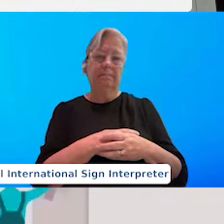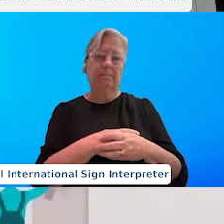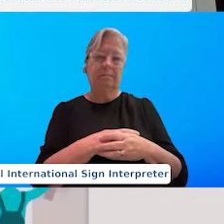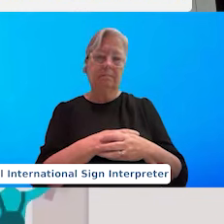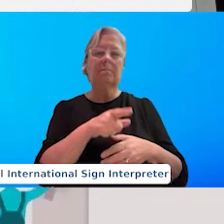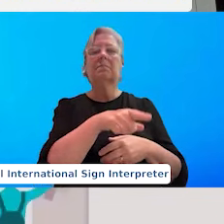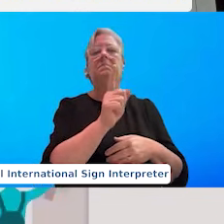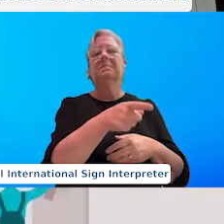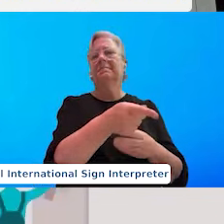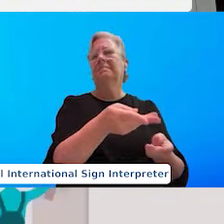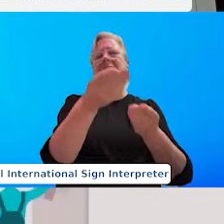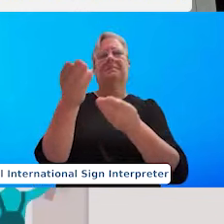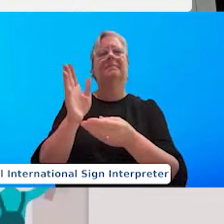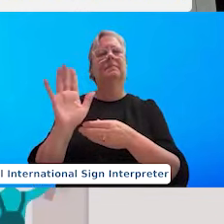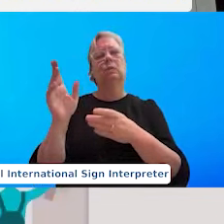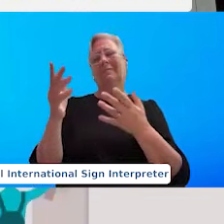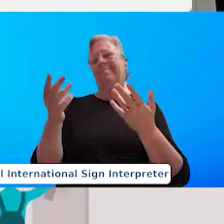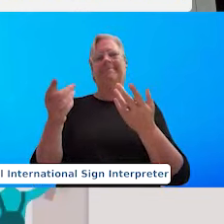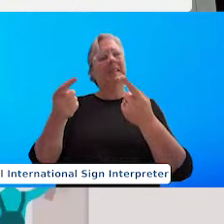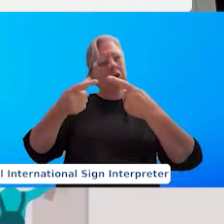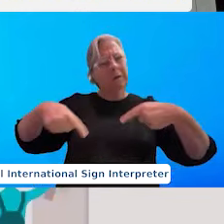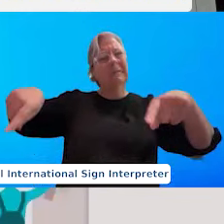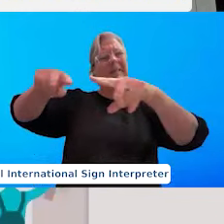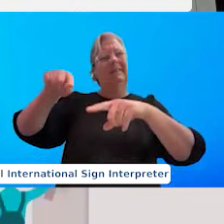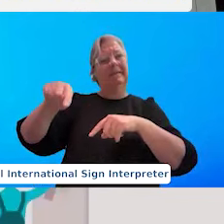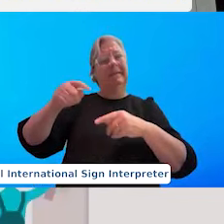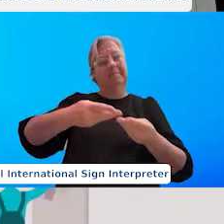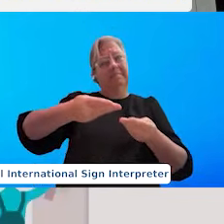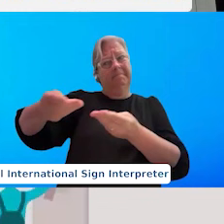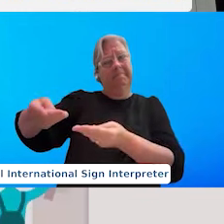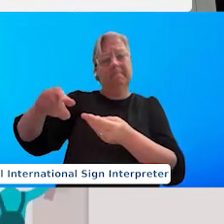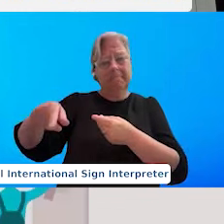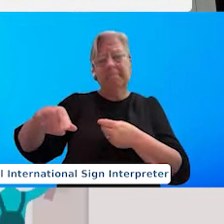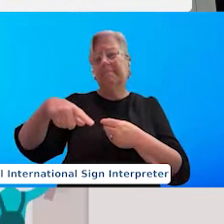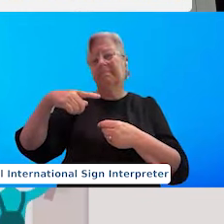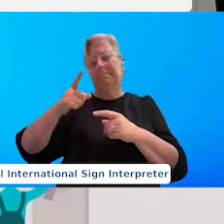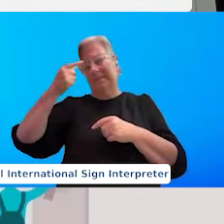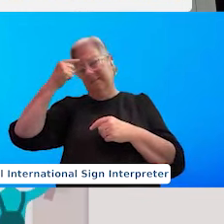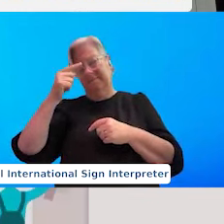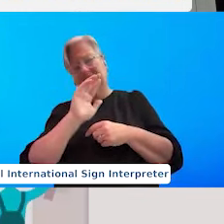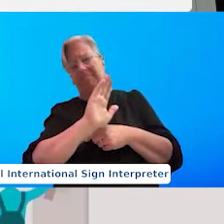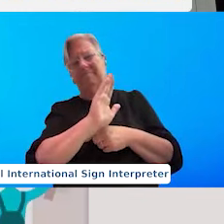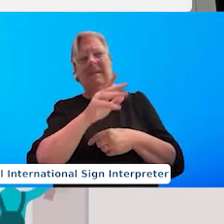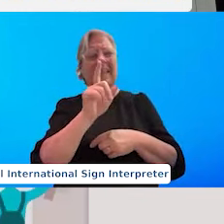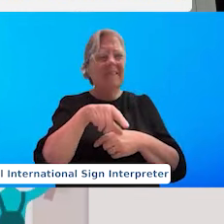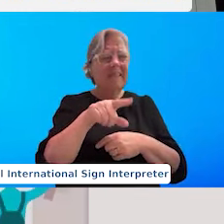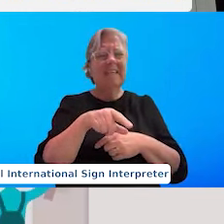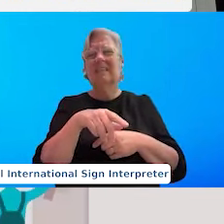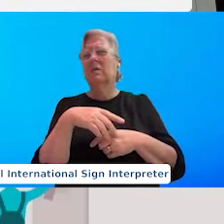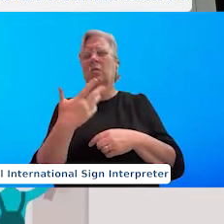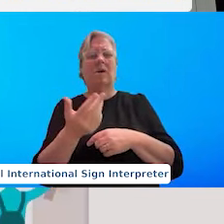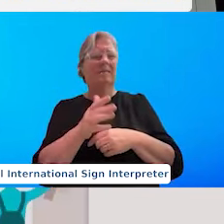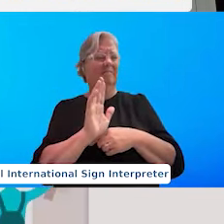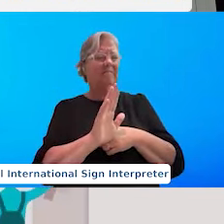at least or that house for 6 months, right? And it need to be this need to